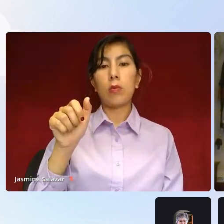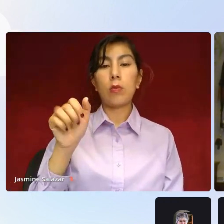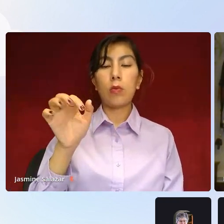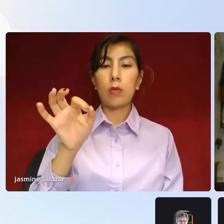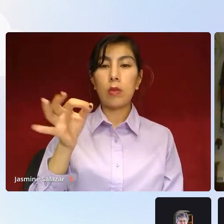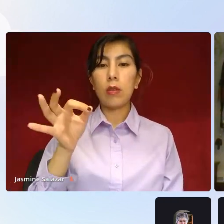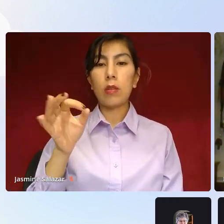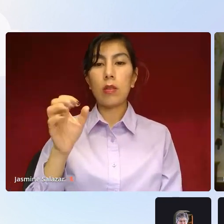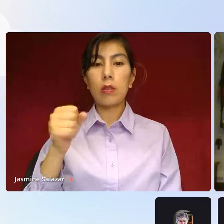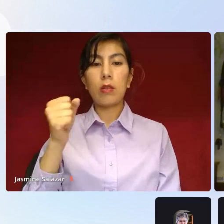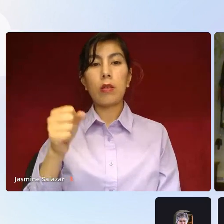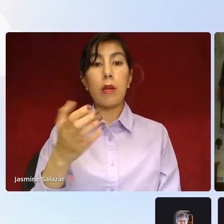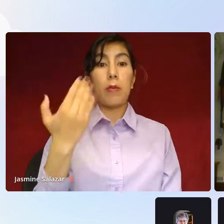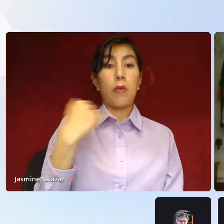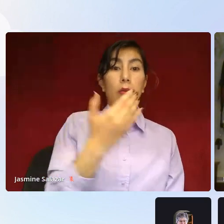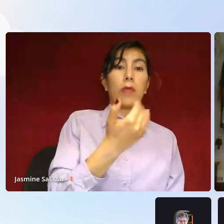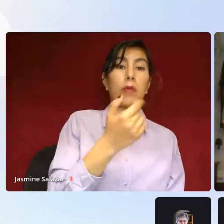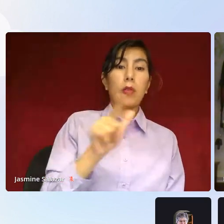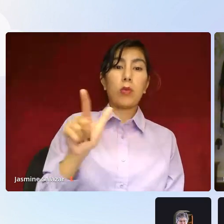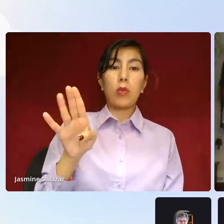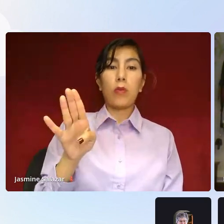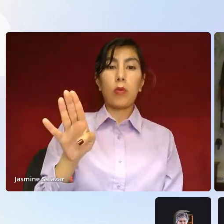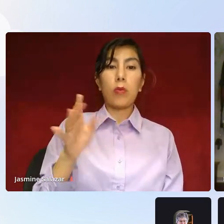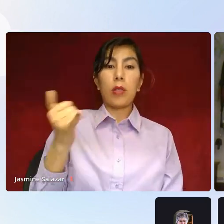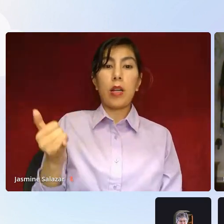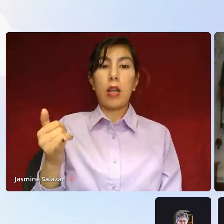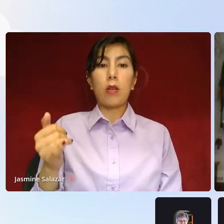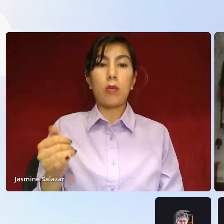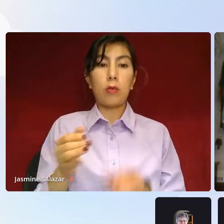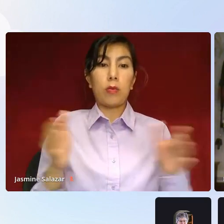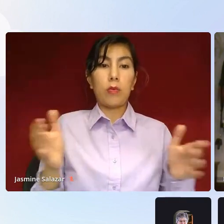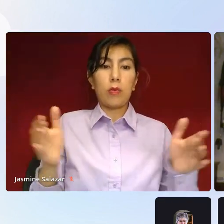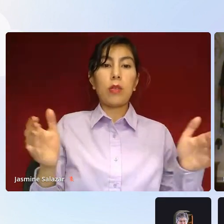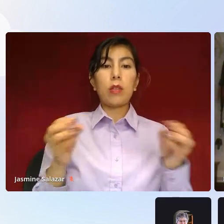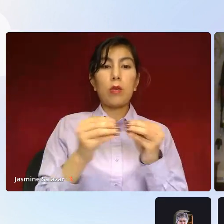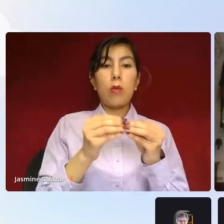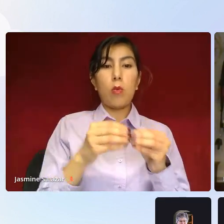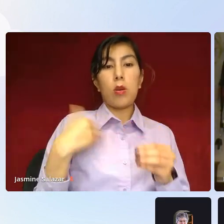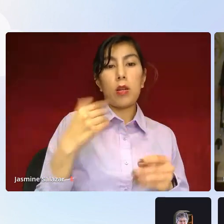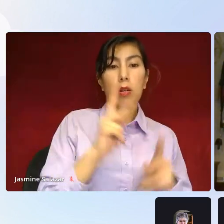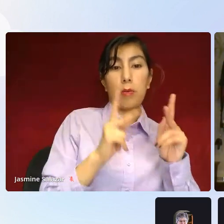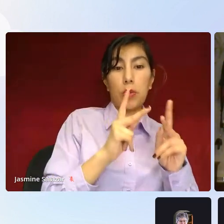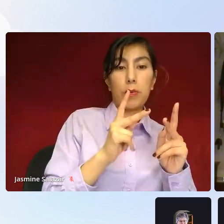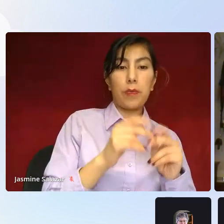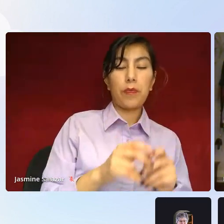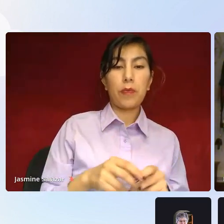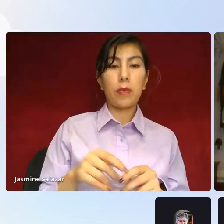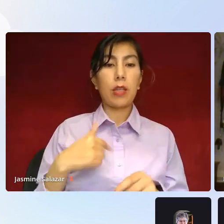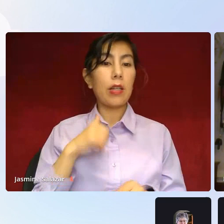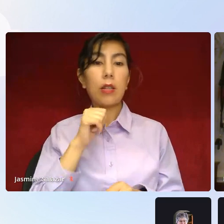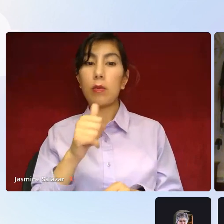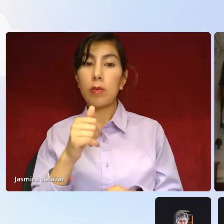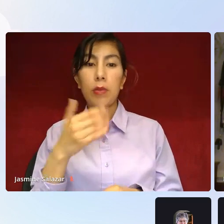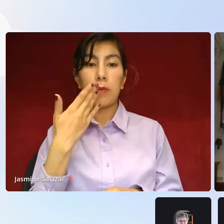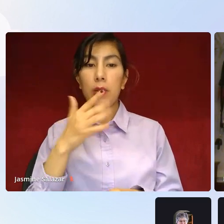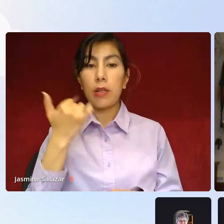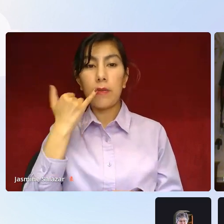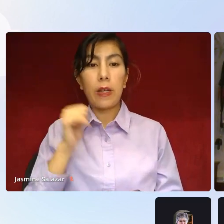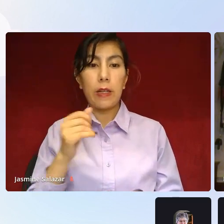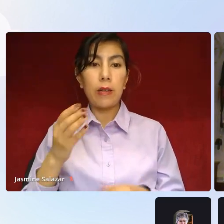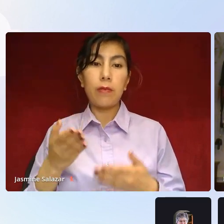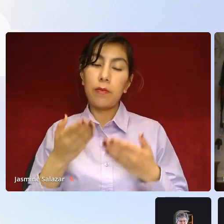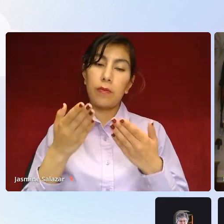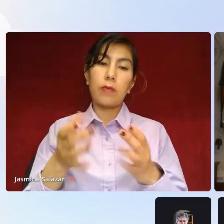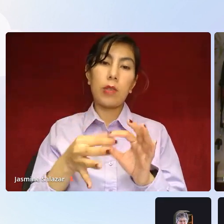be 15 to 24, and now is expanded to younger youth. And I would be remiss if I did not mention the mental health challenges that